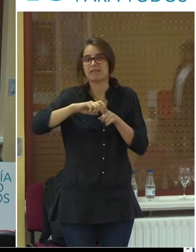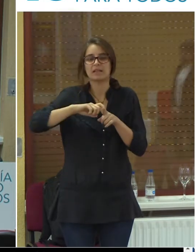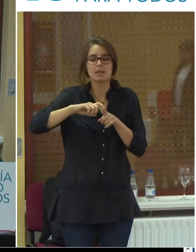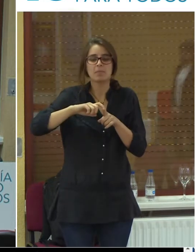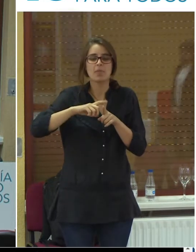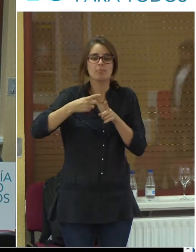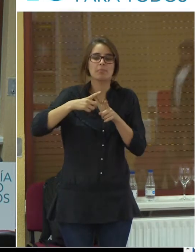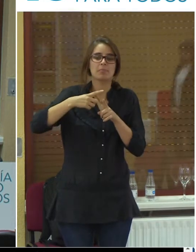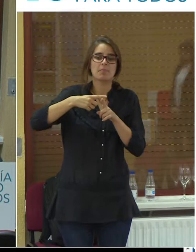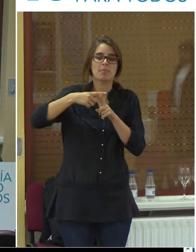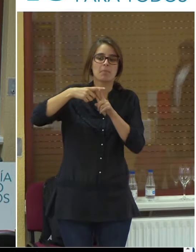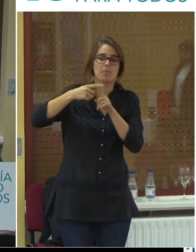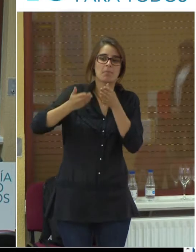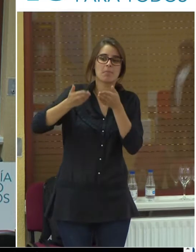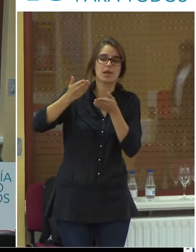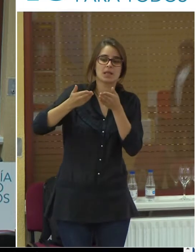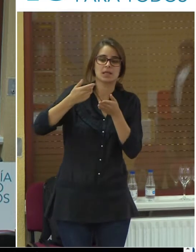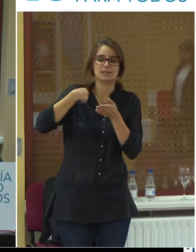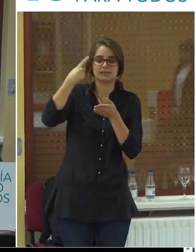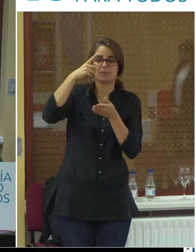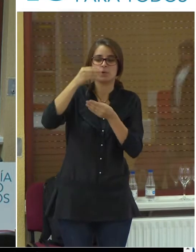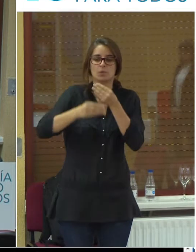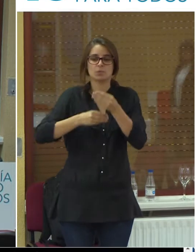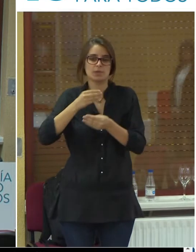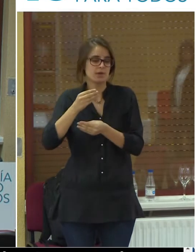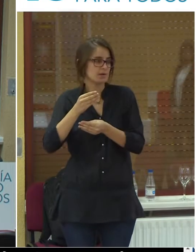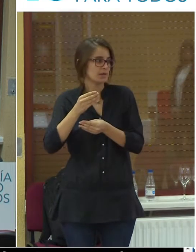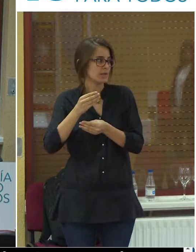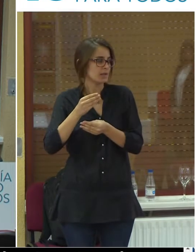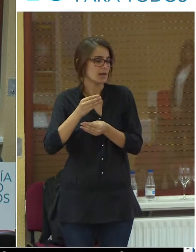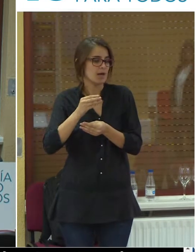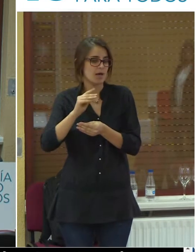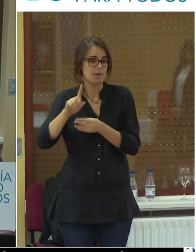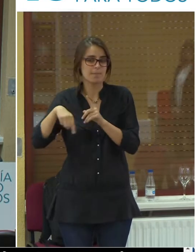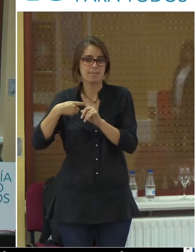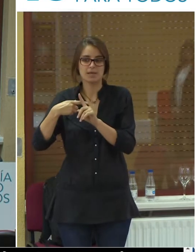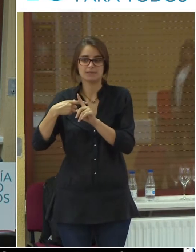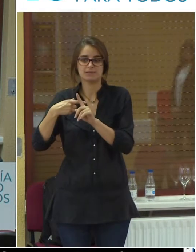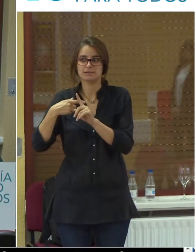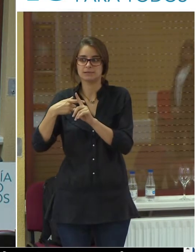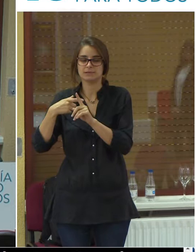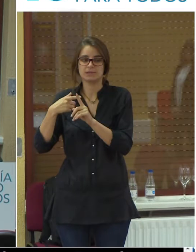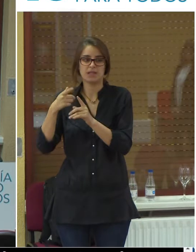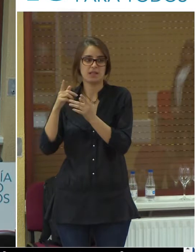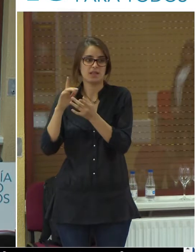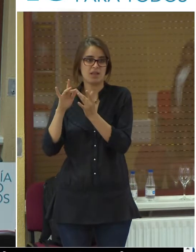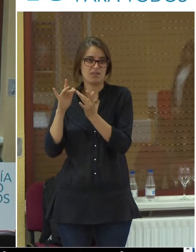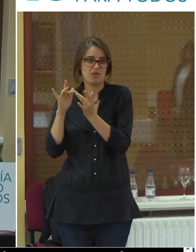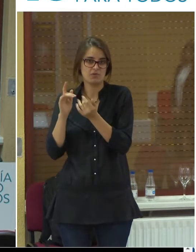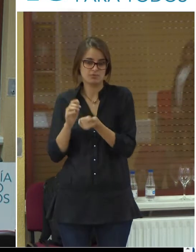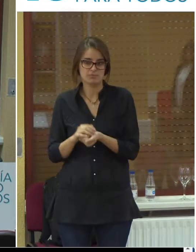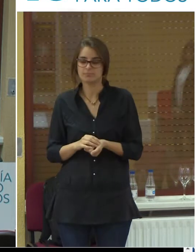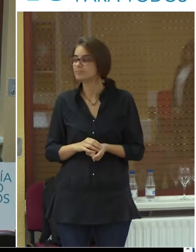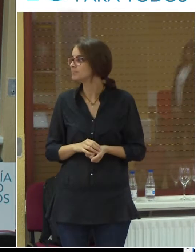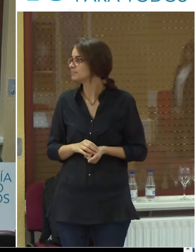Do you have any metrics, really, in terms of interaction and usability.